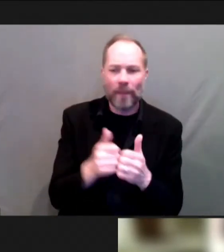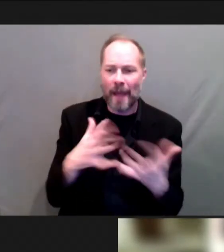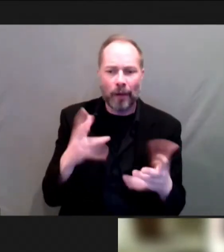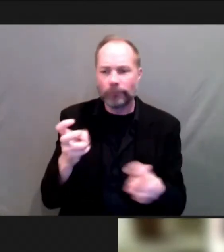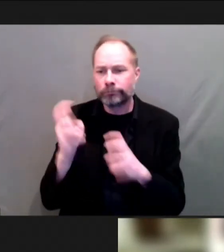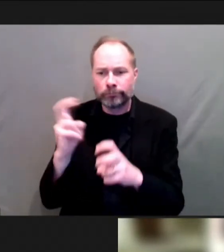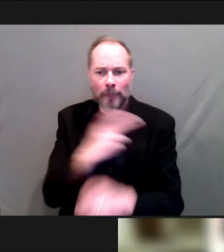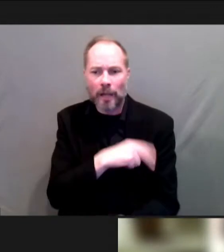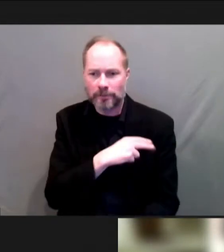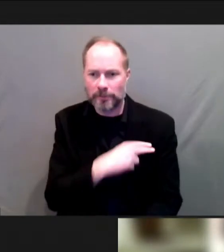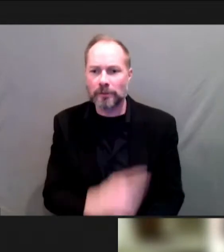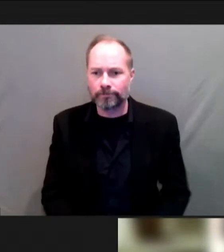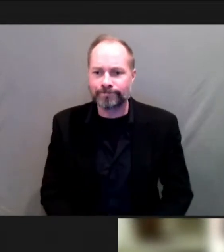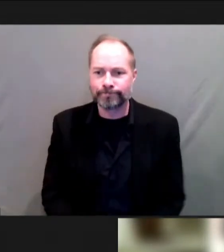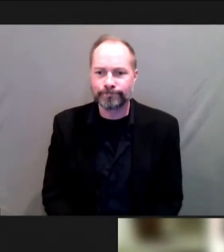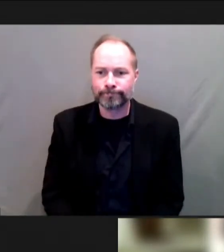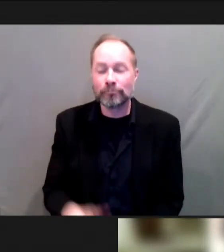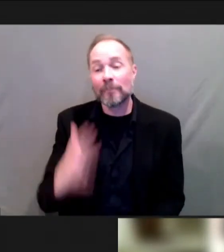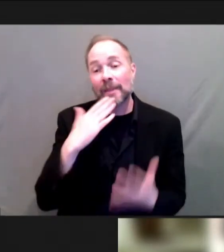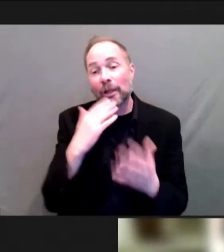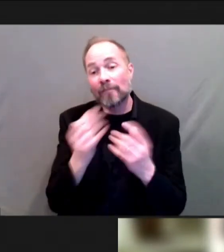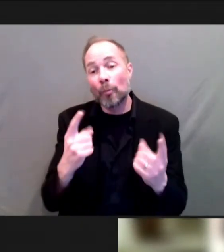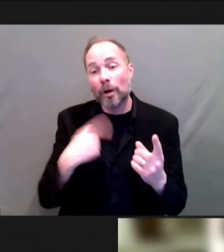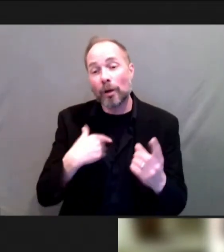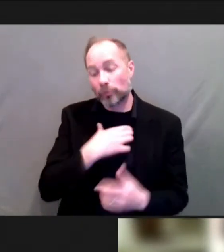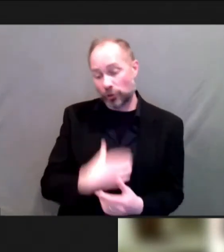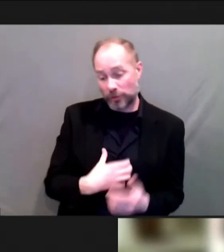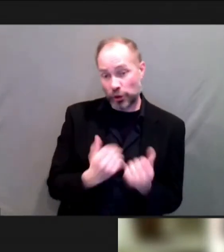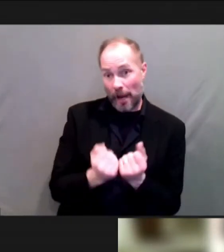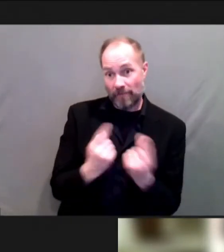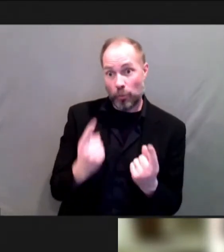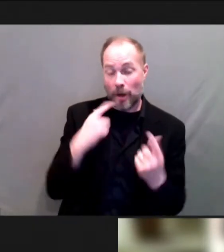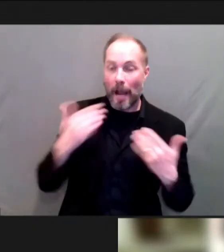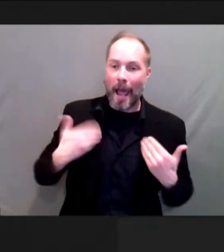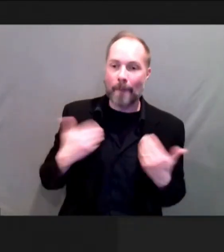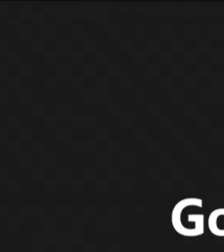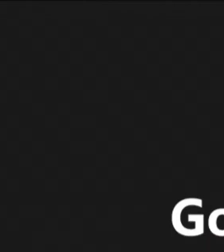Thank you, everybody. And I want to wish everybody a happy and healthy new year.